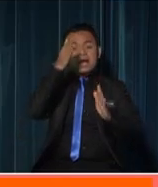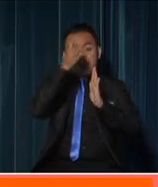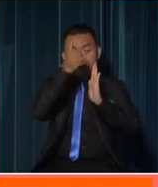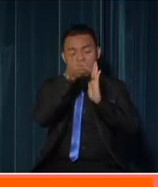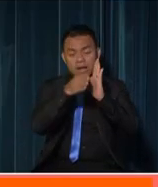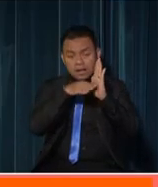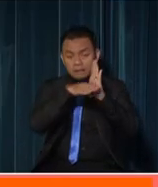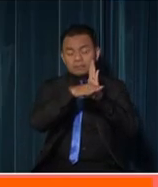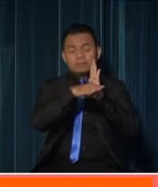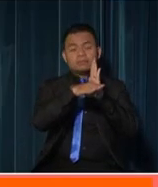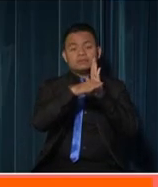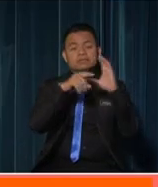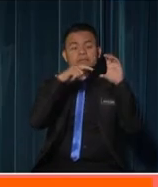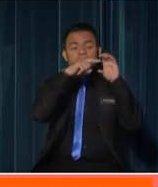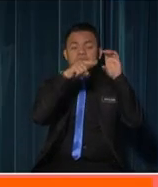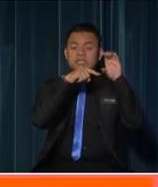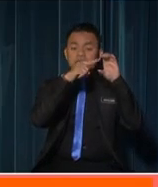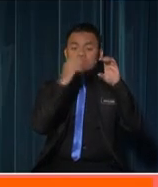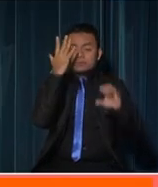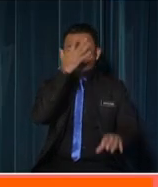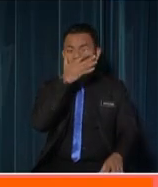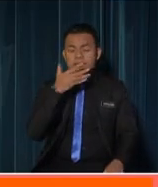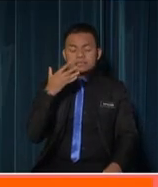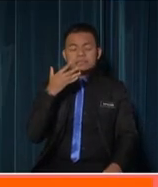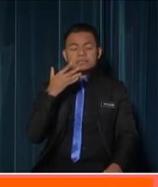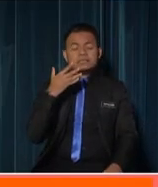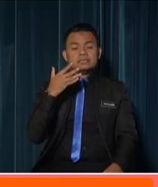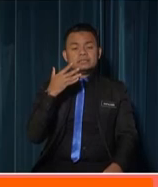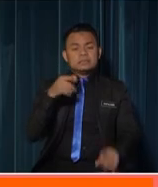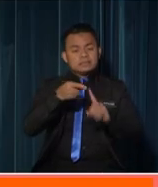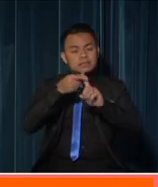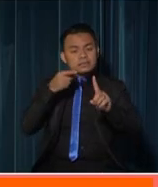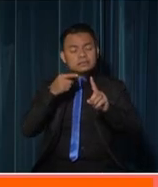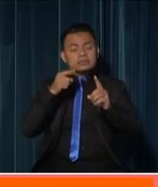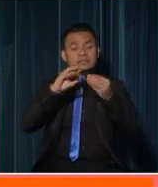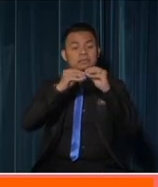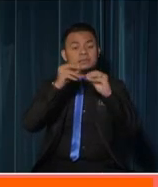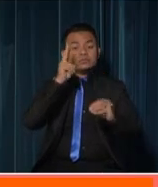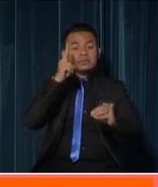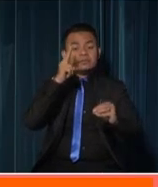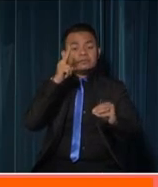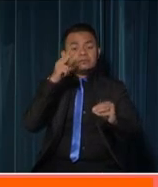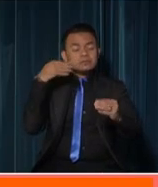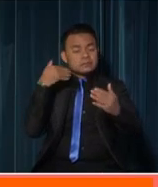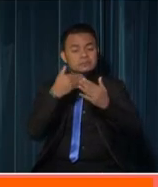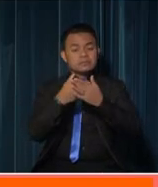in clockwise from number 12 to number 6.